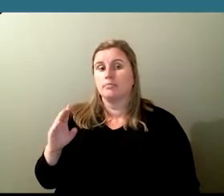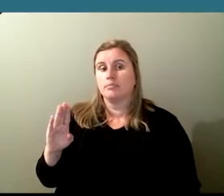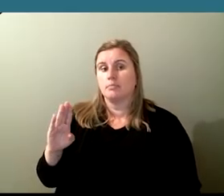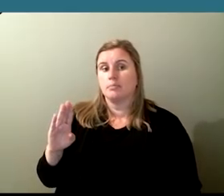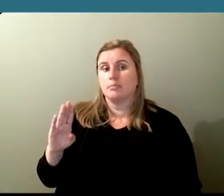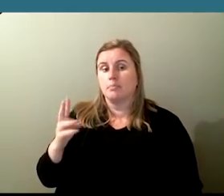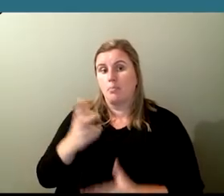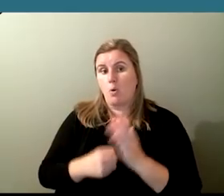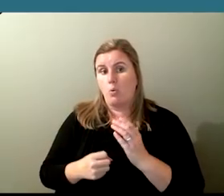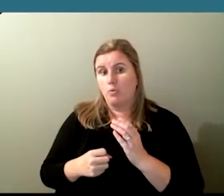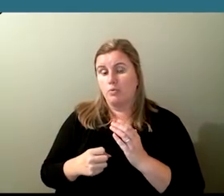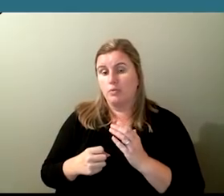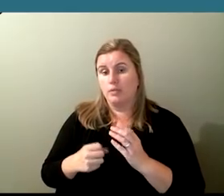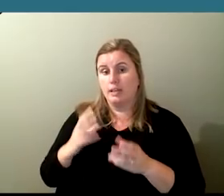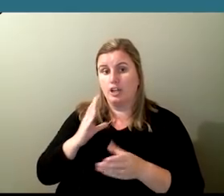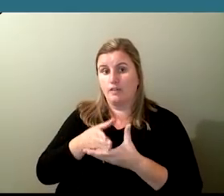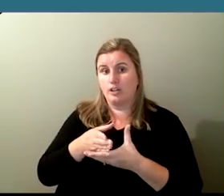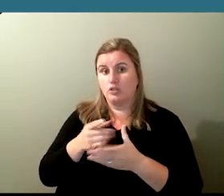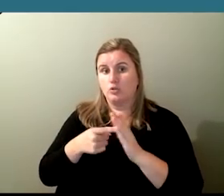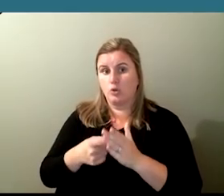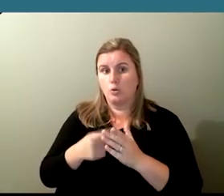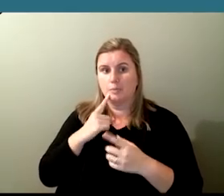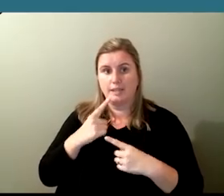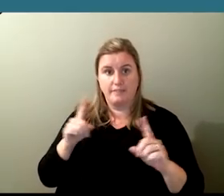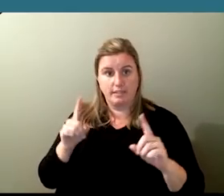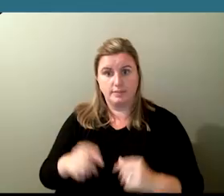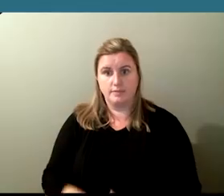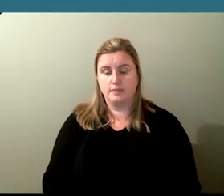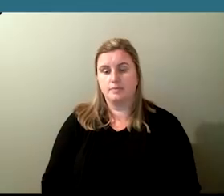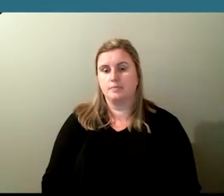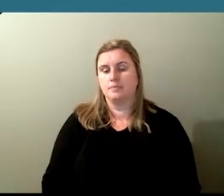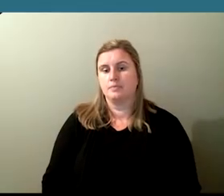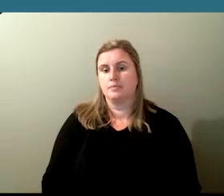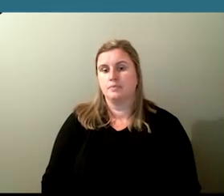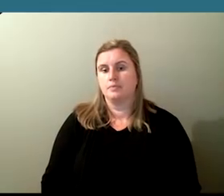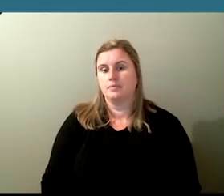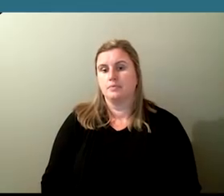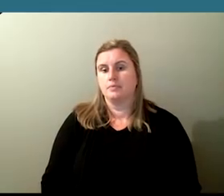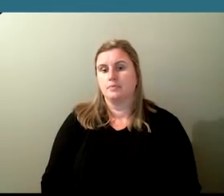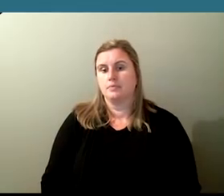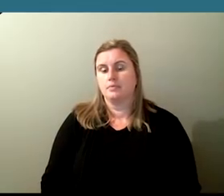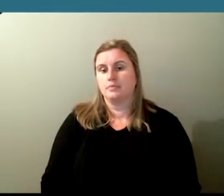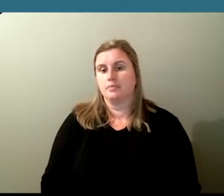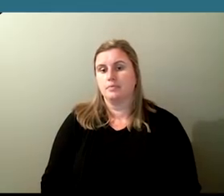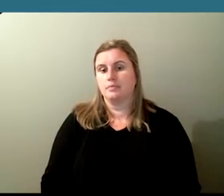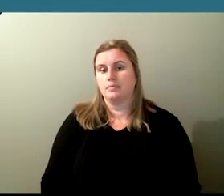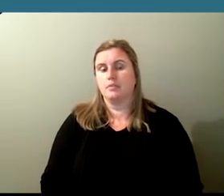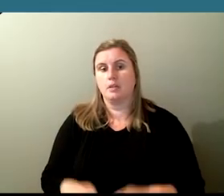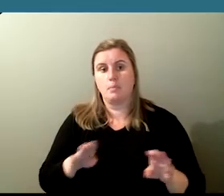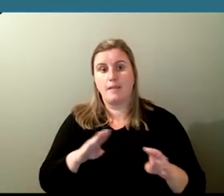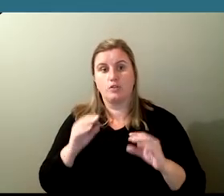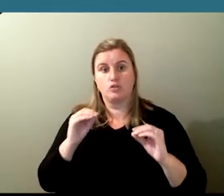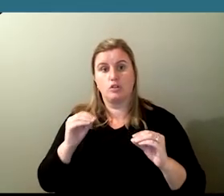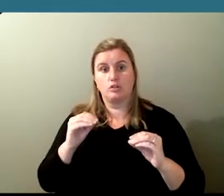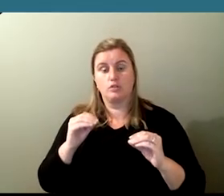both interventions showed to be effective, bringing the behavior of instructional behavior of